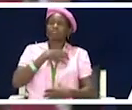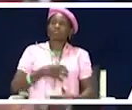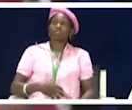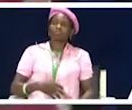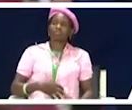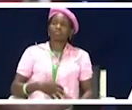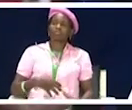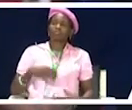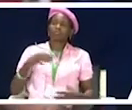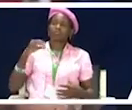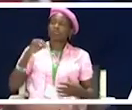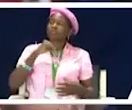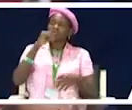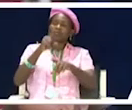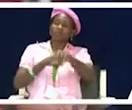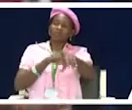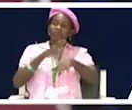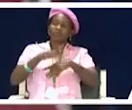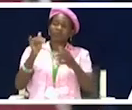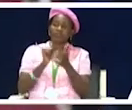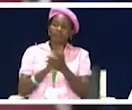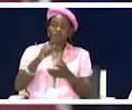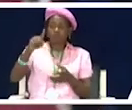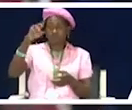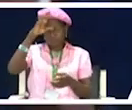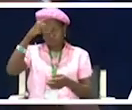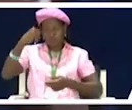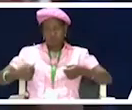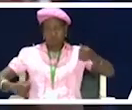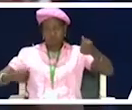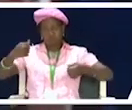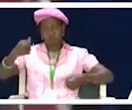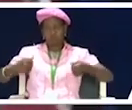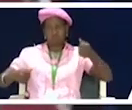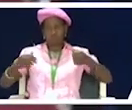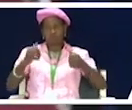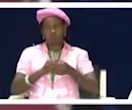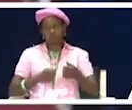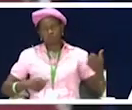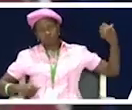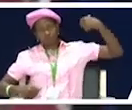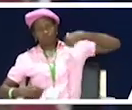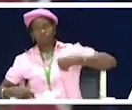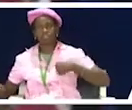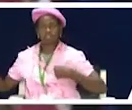It wasn't long after that one man drove in with flowing agbada.